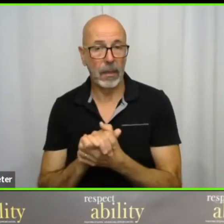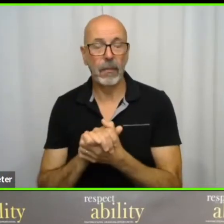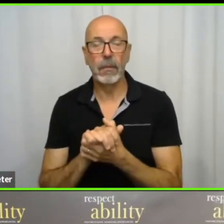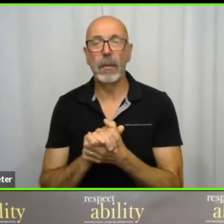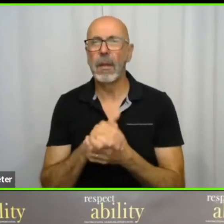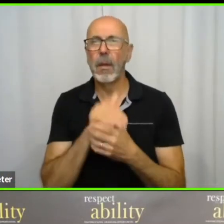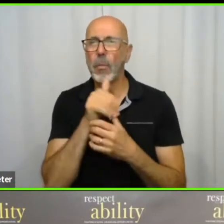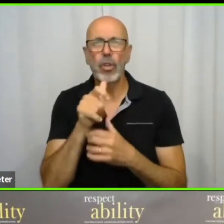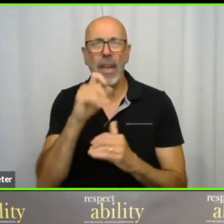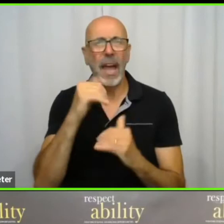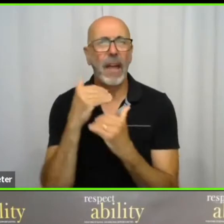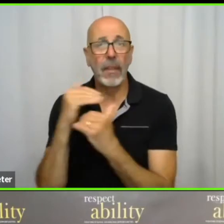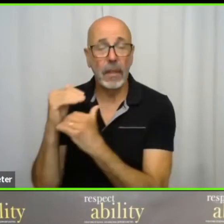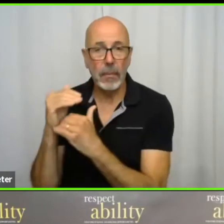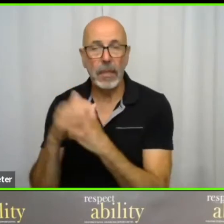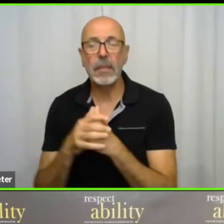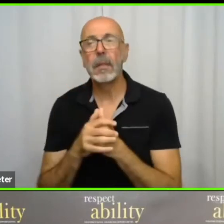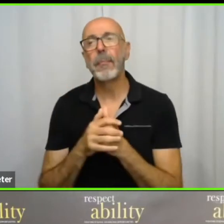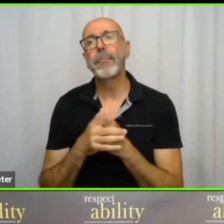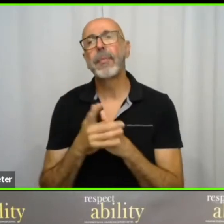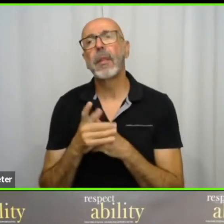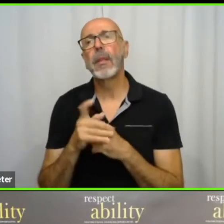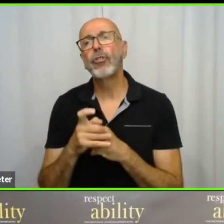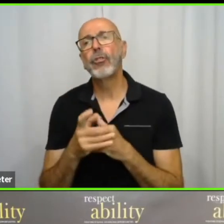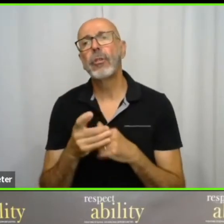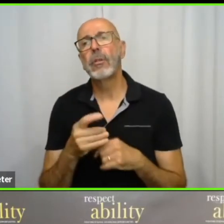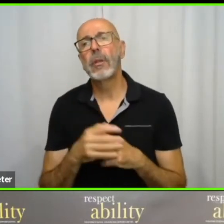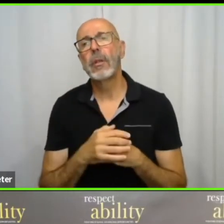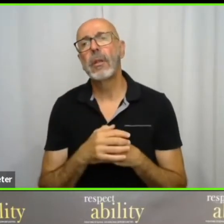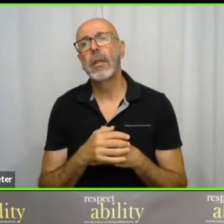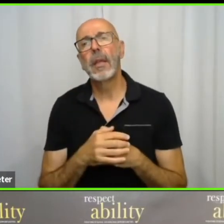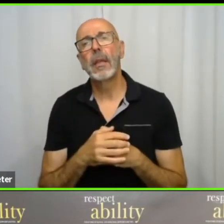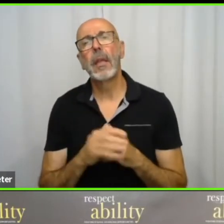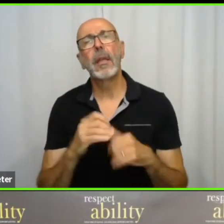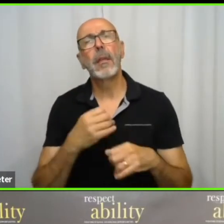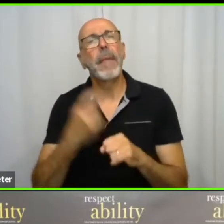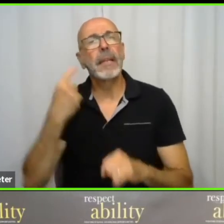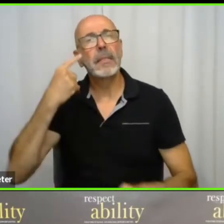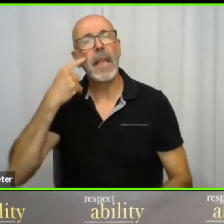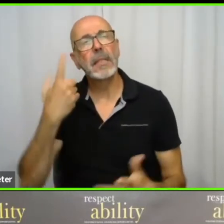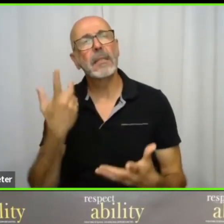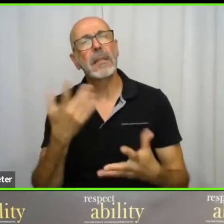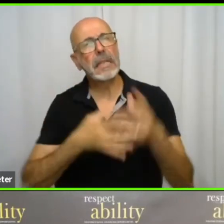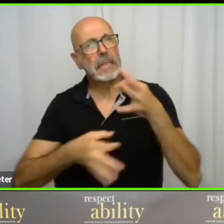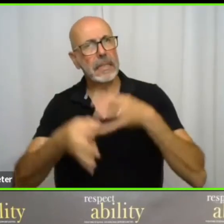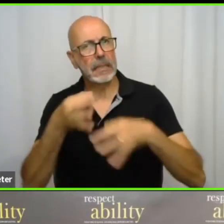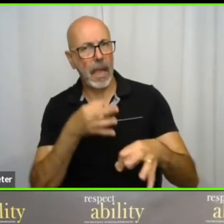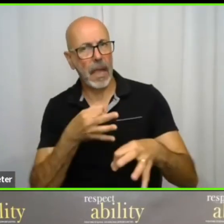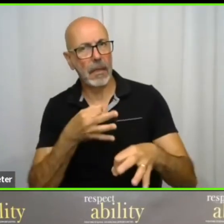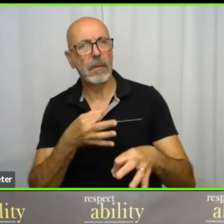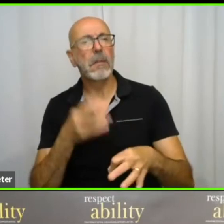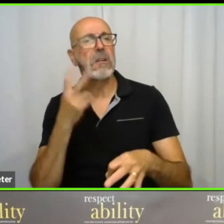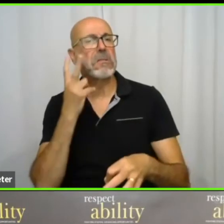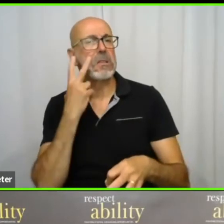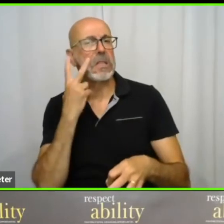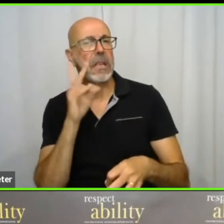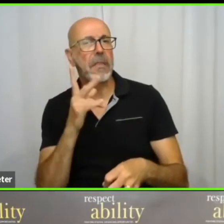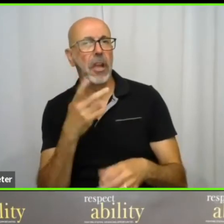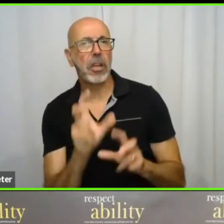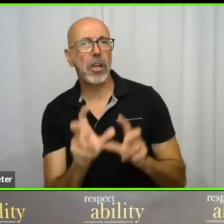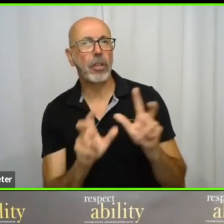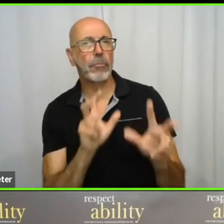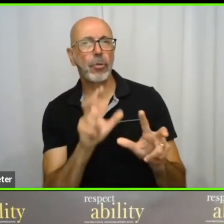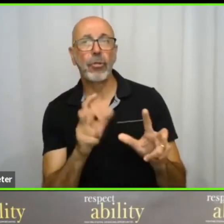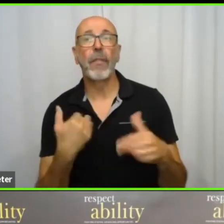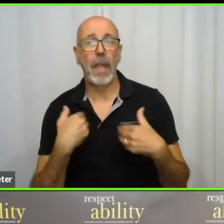that are being asked about, it makes sense instead to simply up people's contributions as they have more